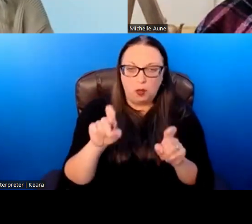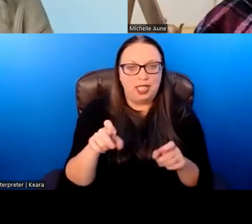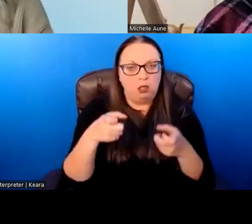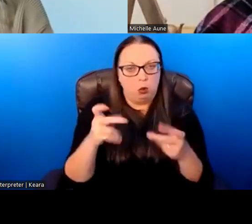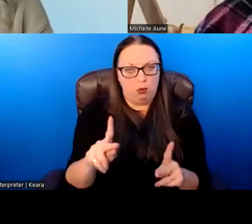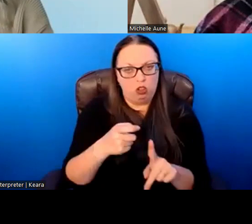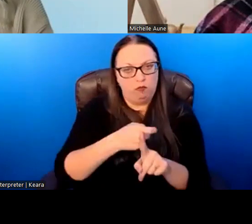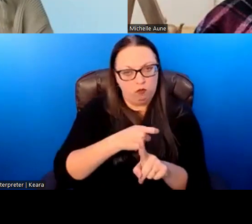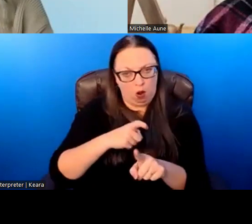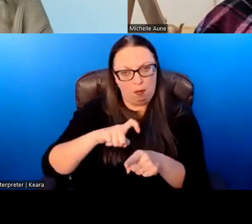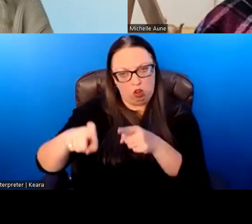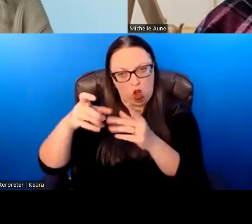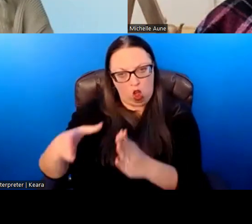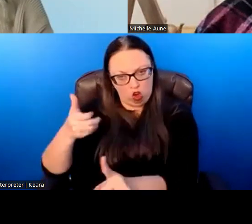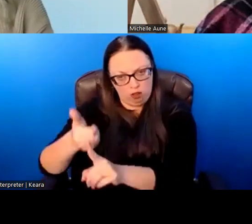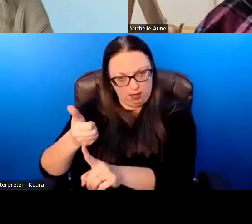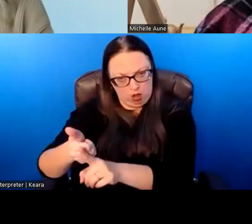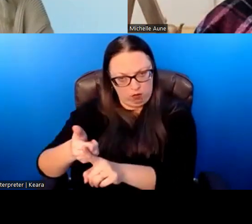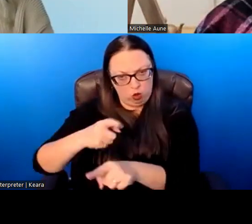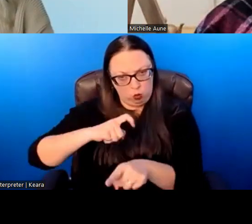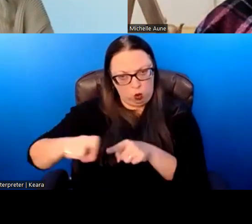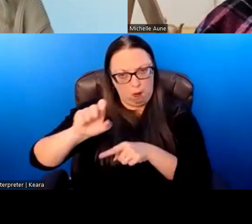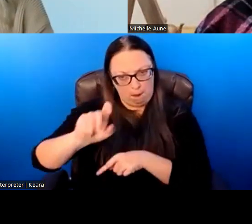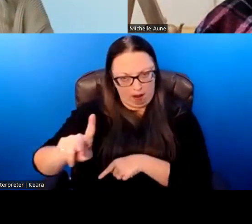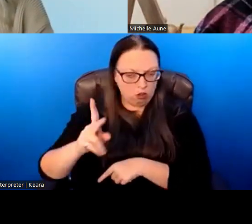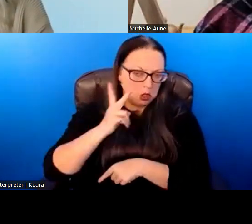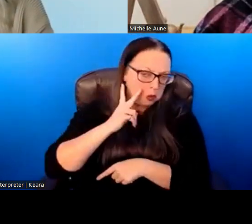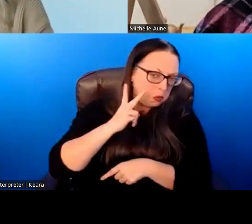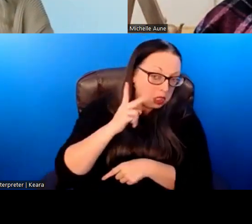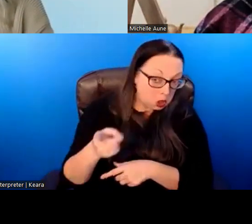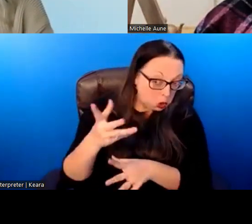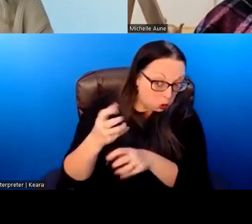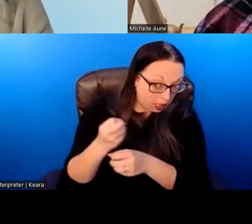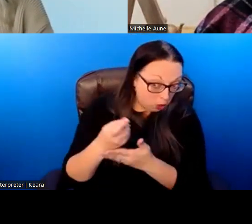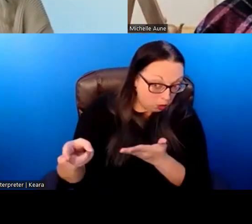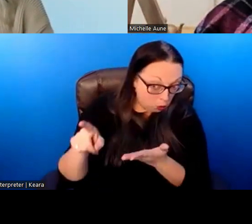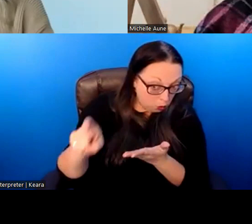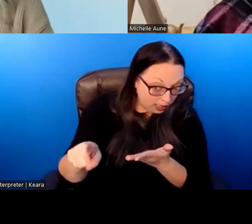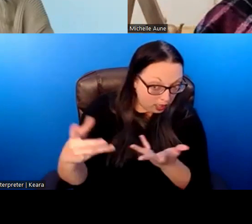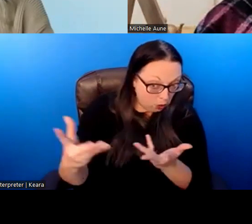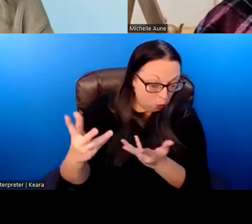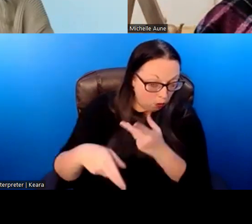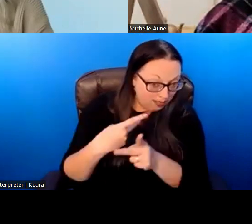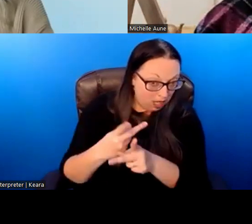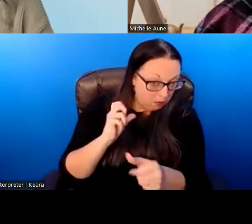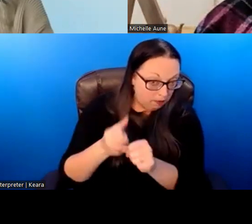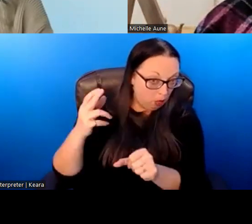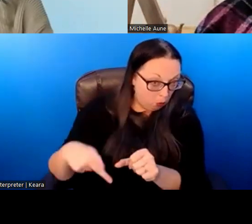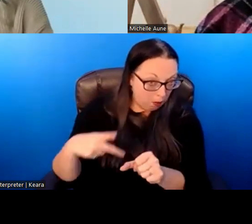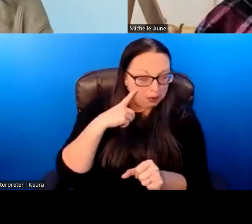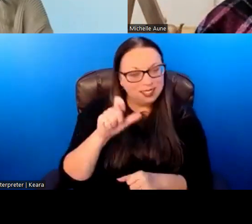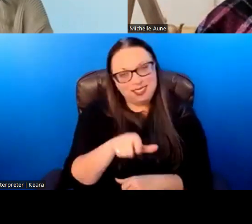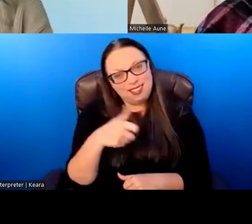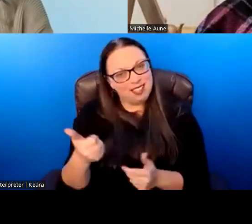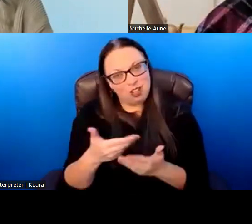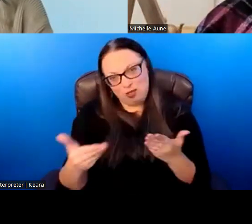back, just to see, did they get the resource that they needed, and what kind of follow-up, because that's another thing here in